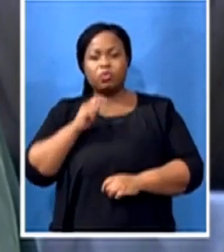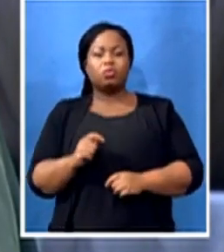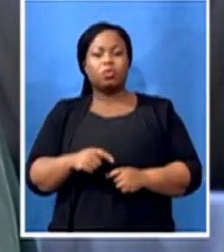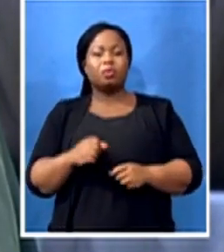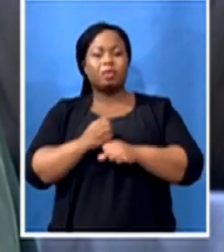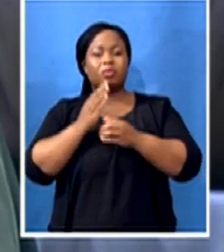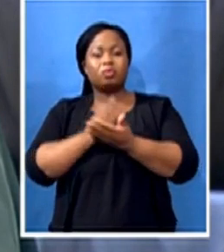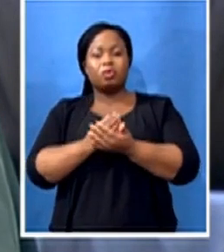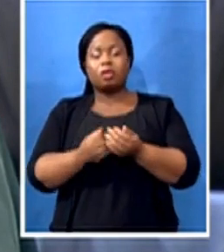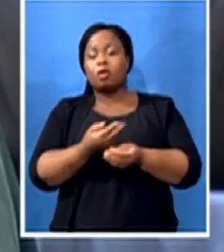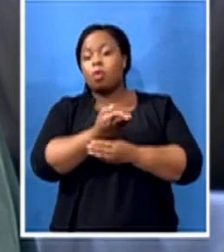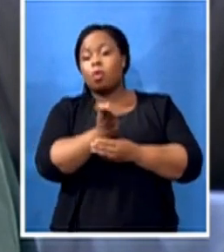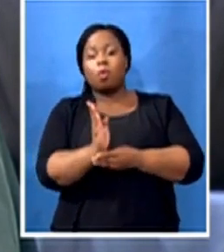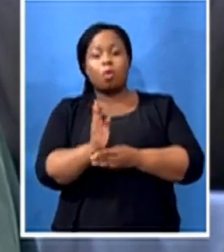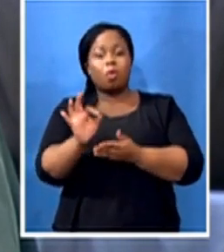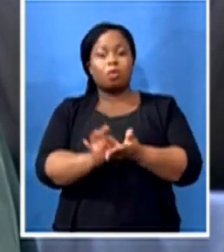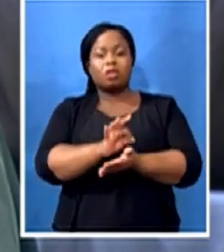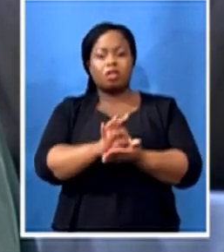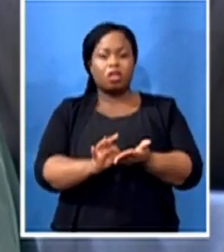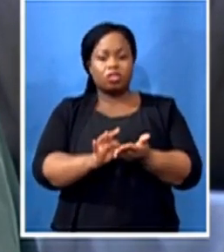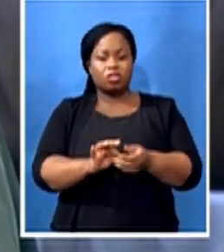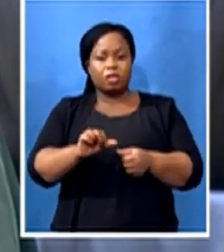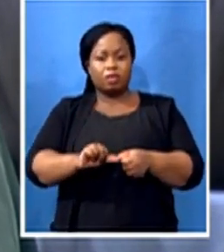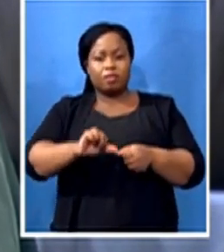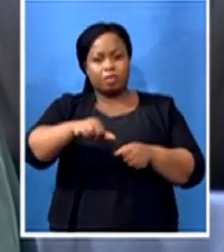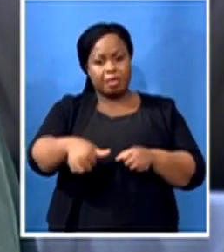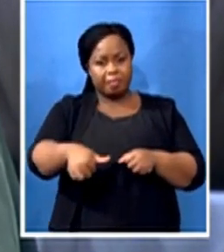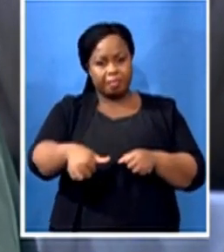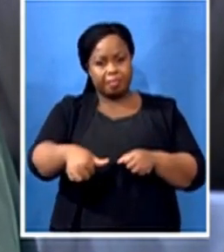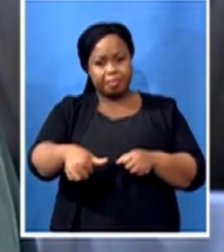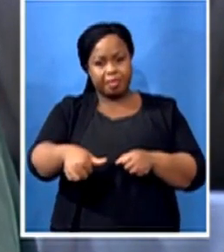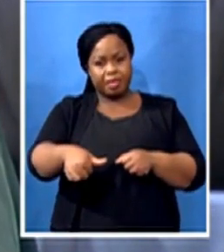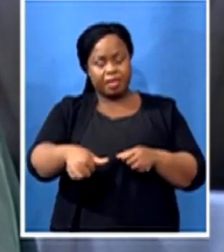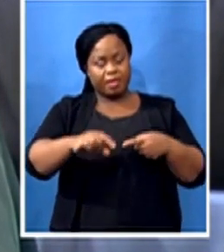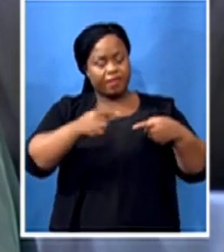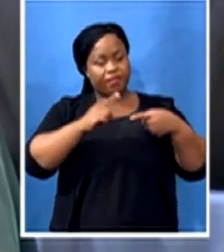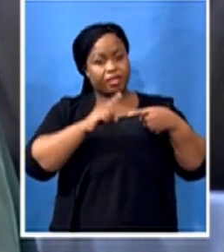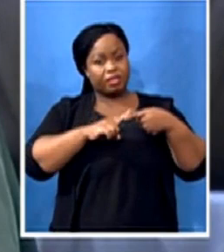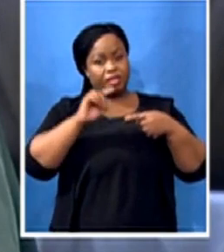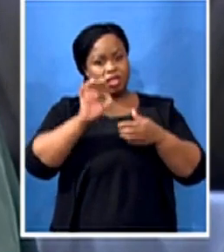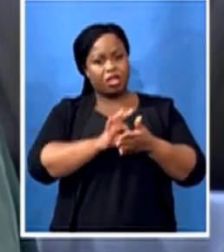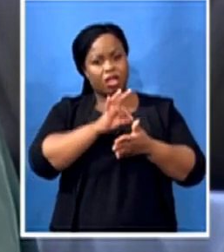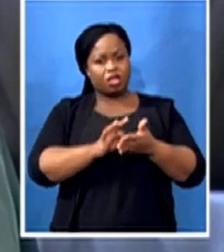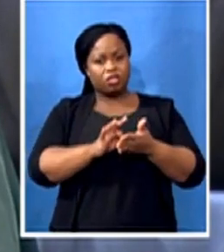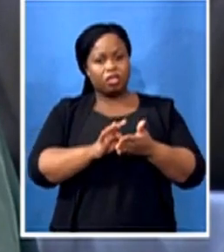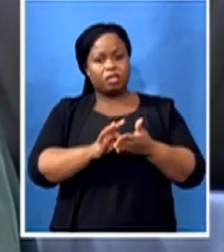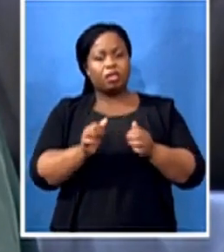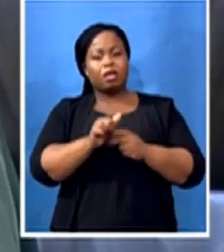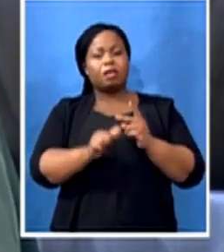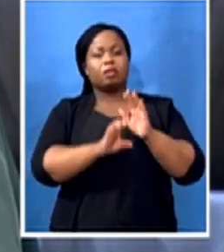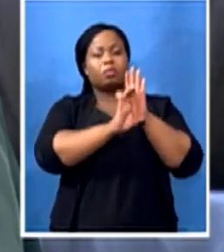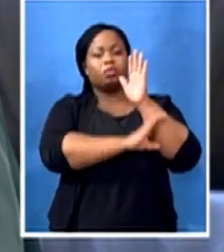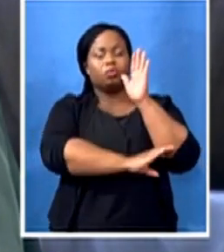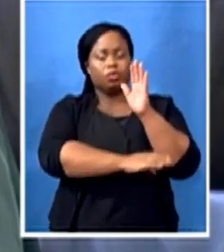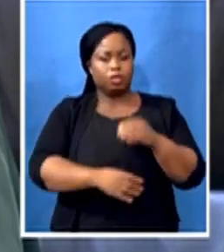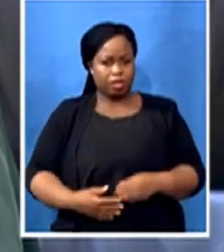that followed the first election under the Constitution. For that not